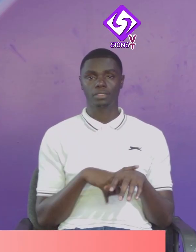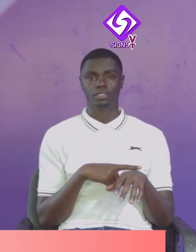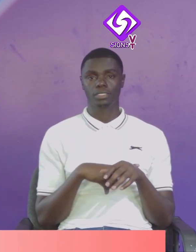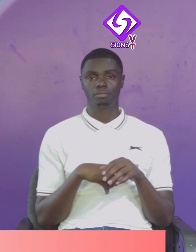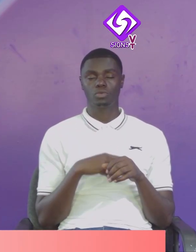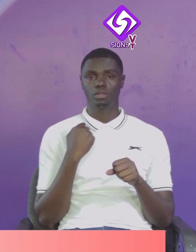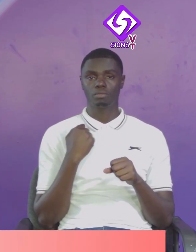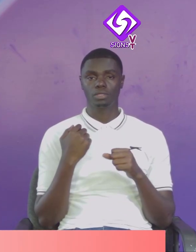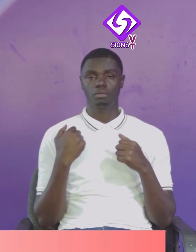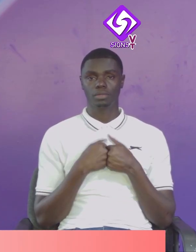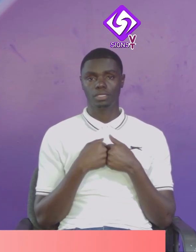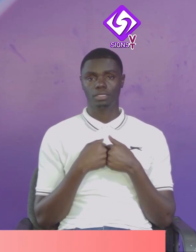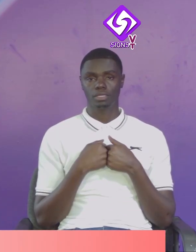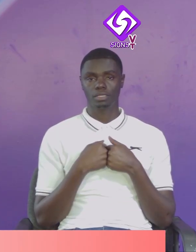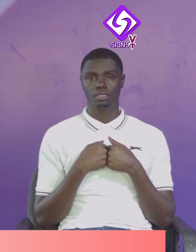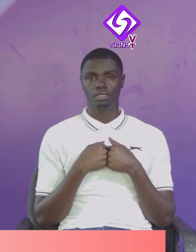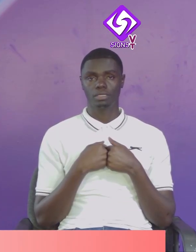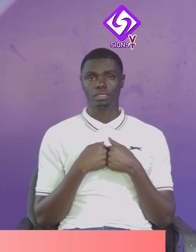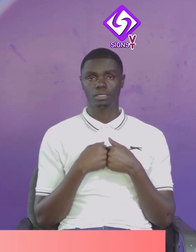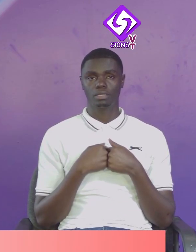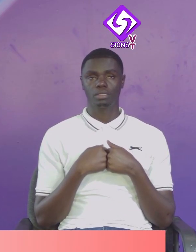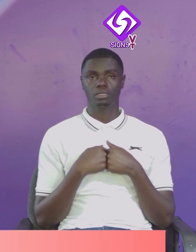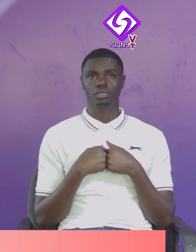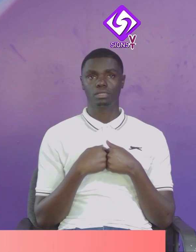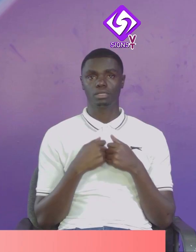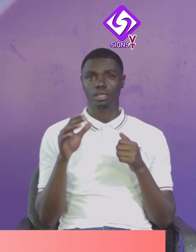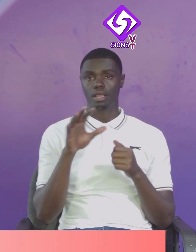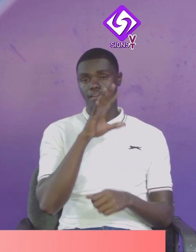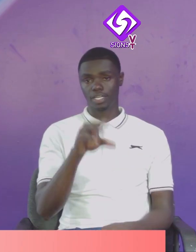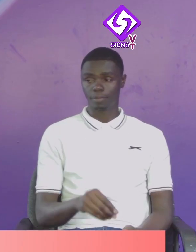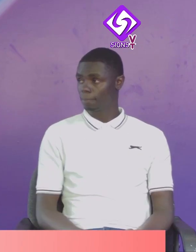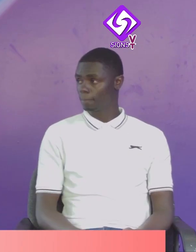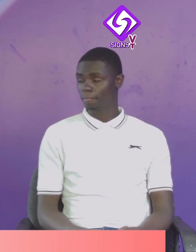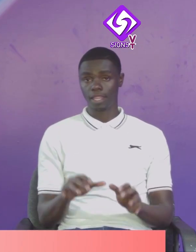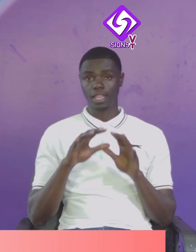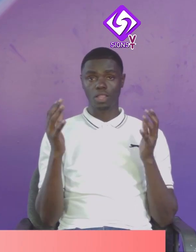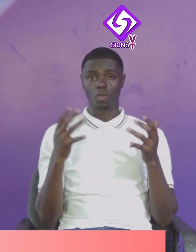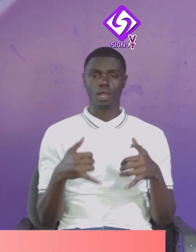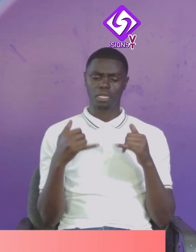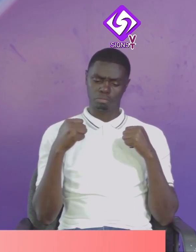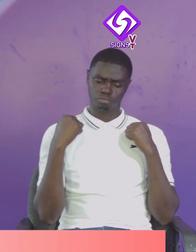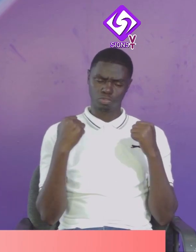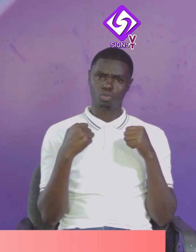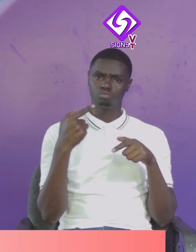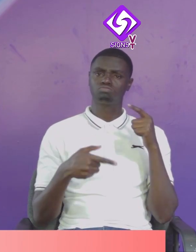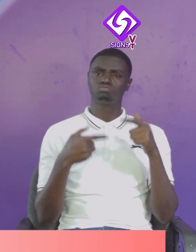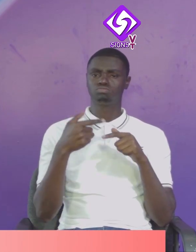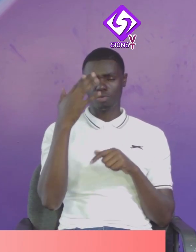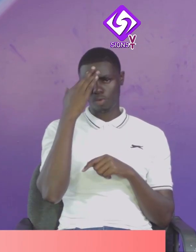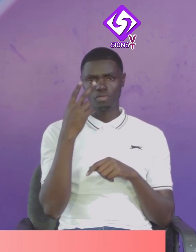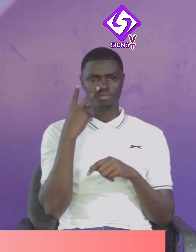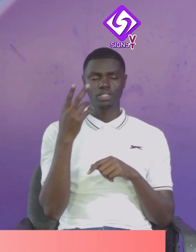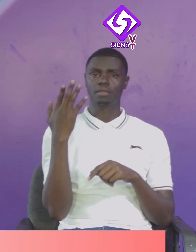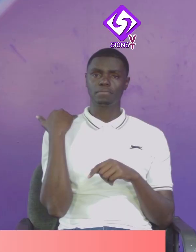they'll be playing, they fancy themselves to go ahead in the World Cup as strong contenders, because we've seen them